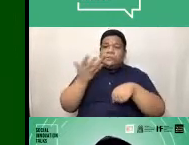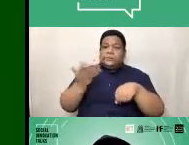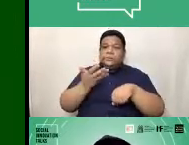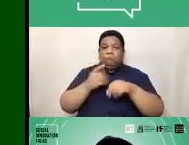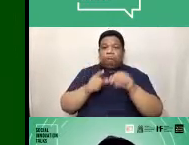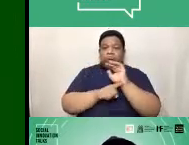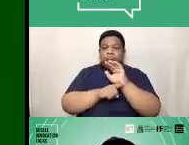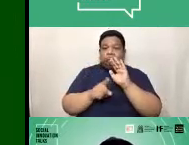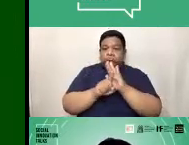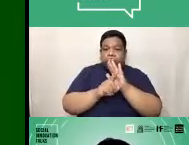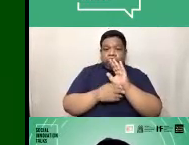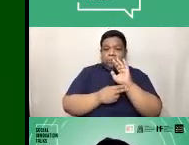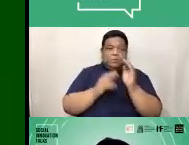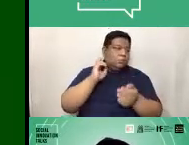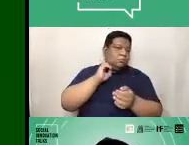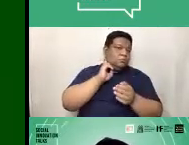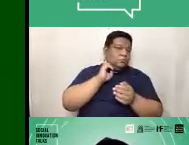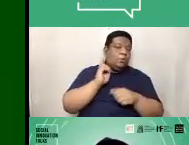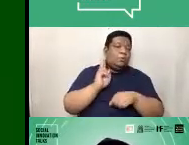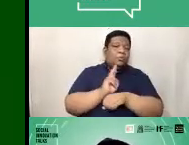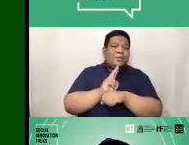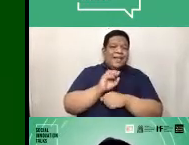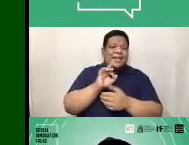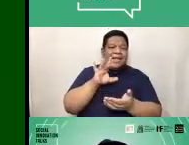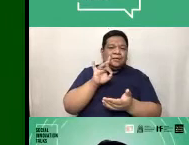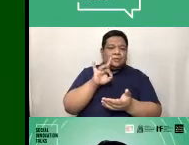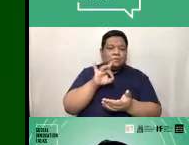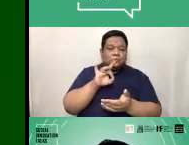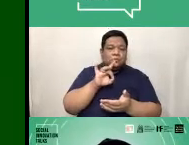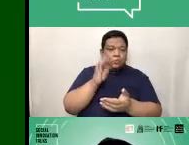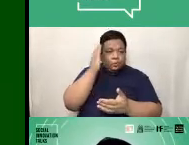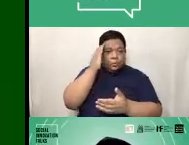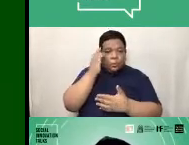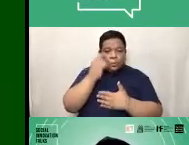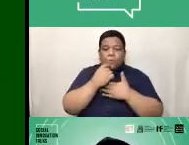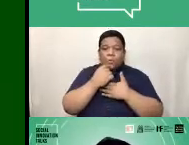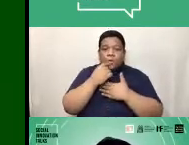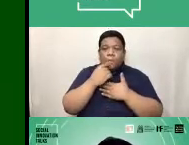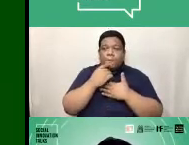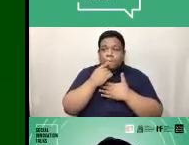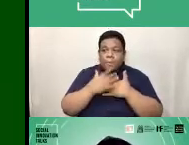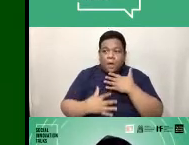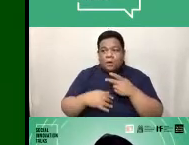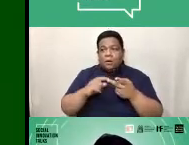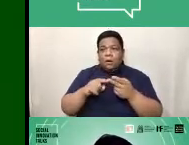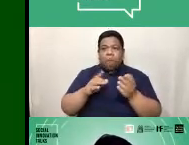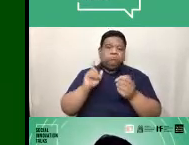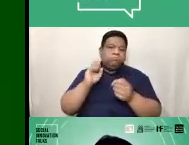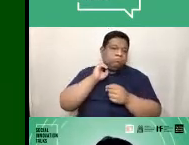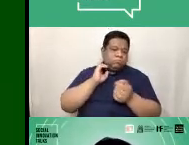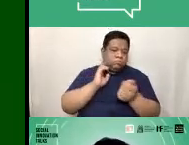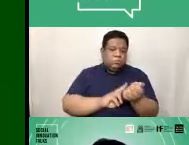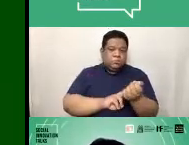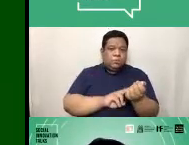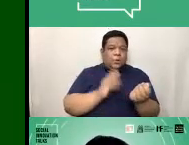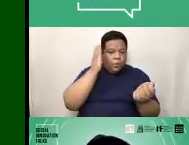your heart rate using light and determining how red your blood is, feeling the beat of your pulse on your wrist.